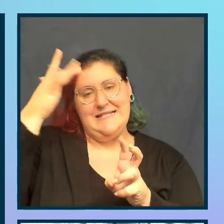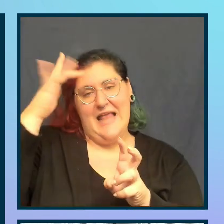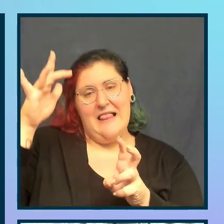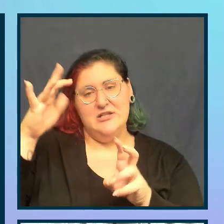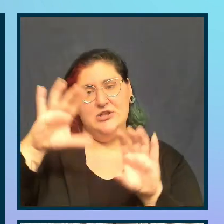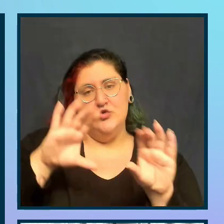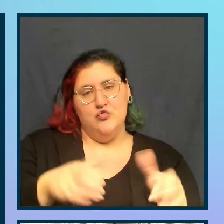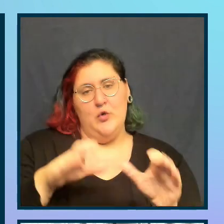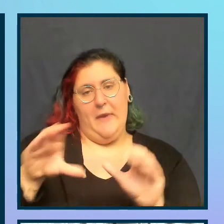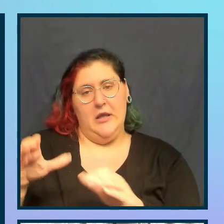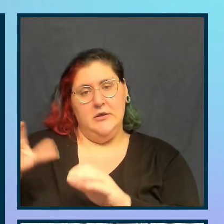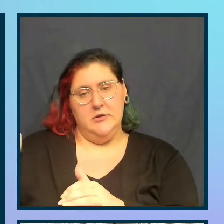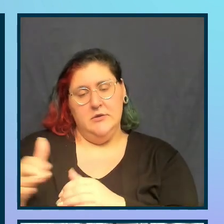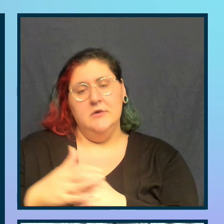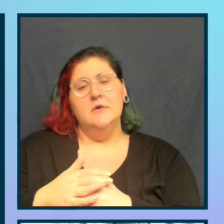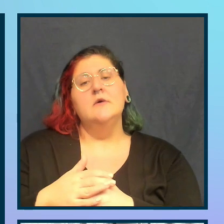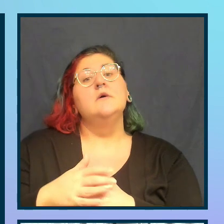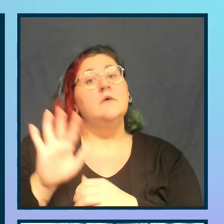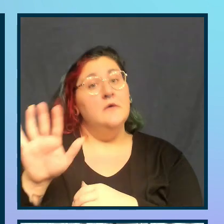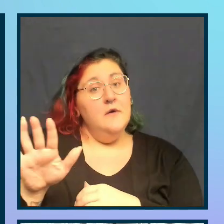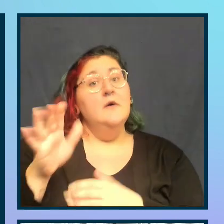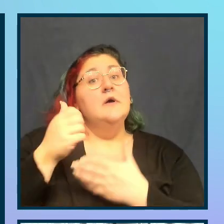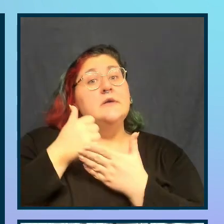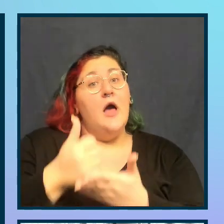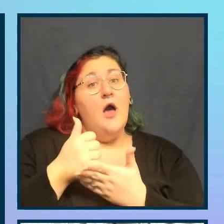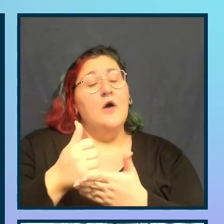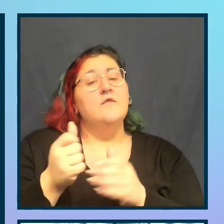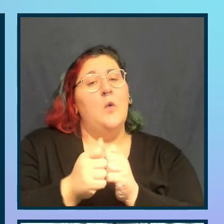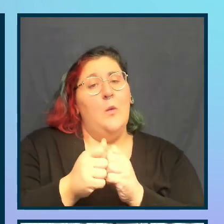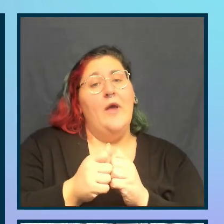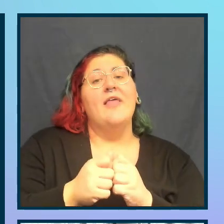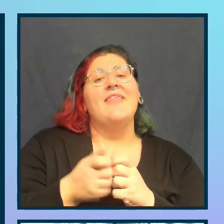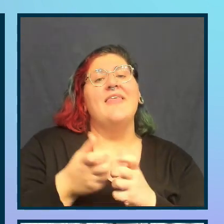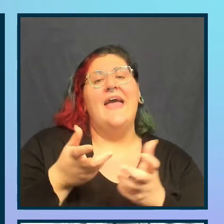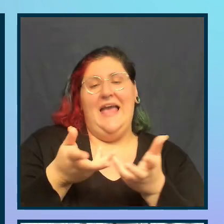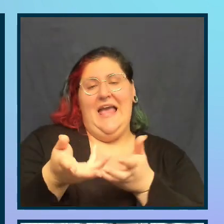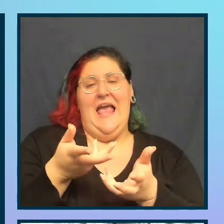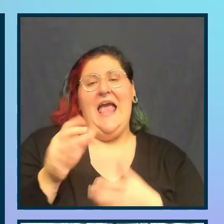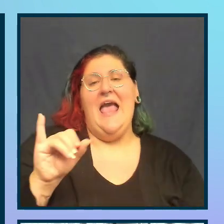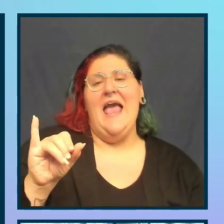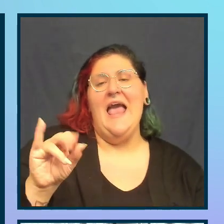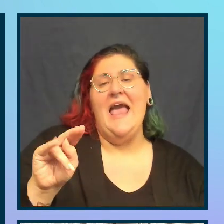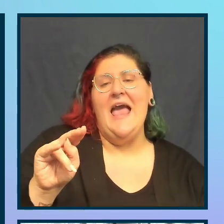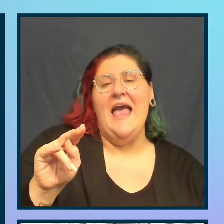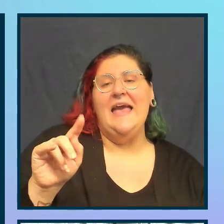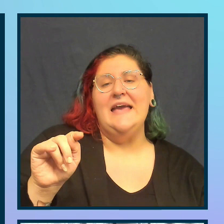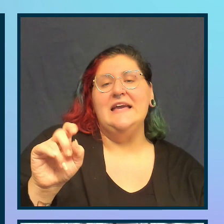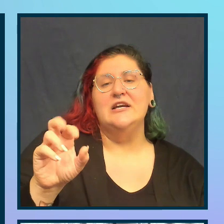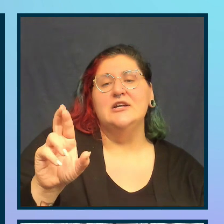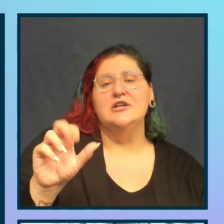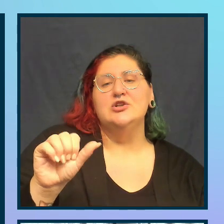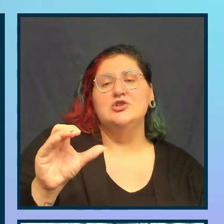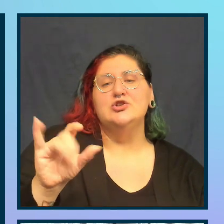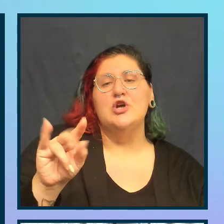pages have a lot of interactive elements. So this really lets us focus on just the ones that we want to test or excluding